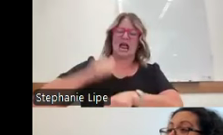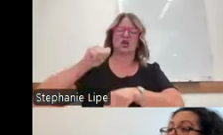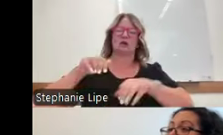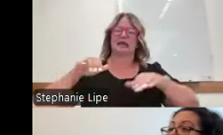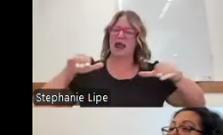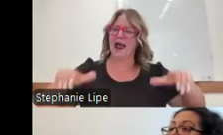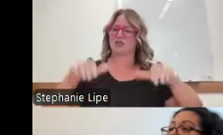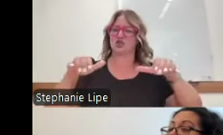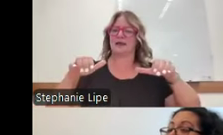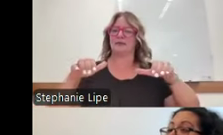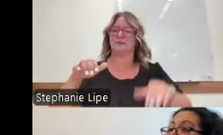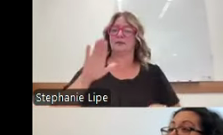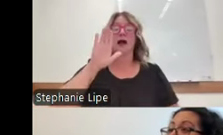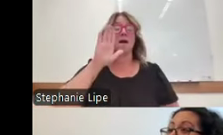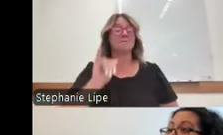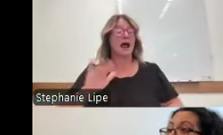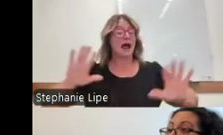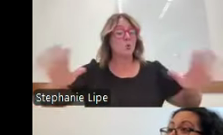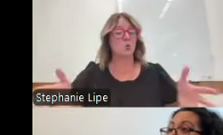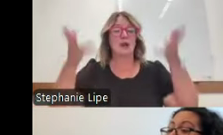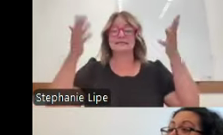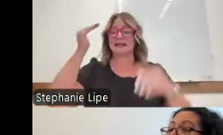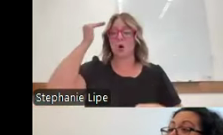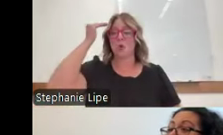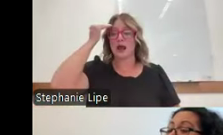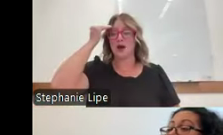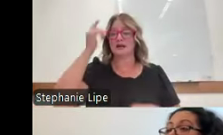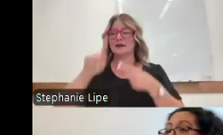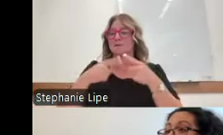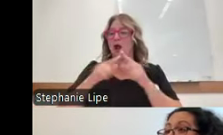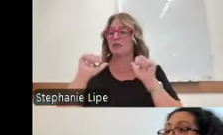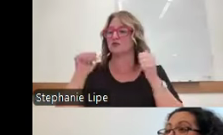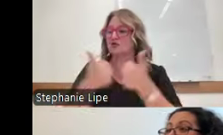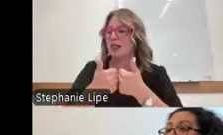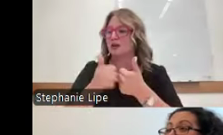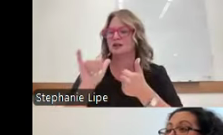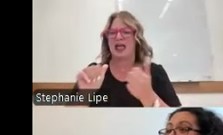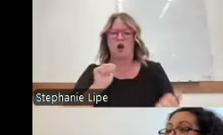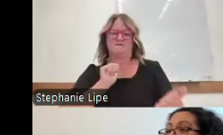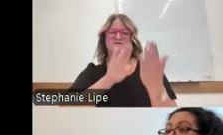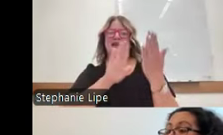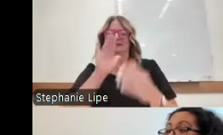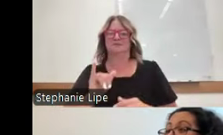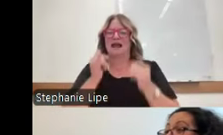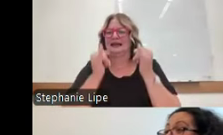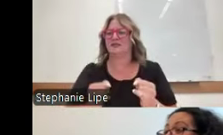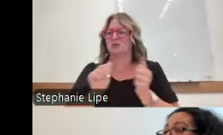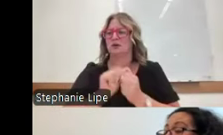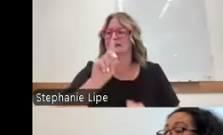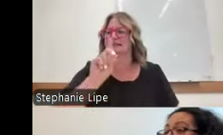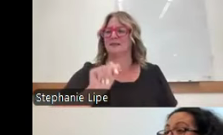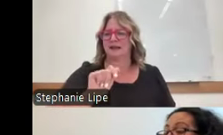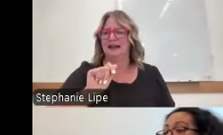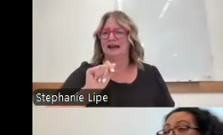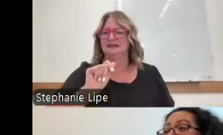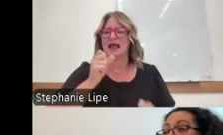recognition, but also in the concrete action, and by raising awareness in the challenges that we're facing,